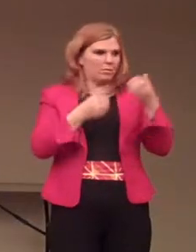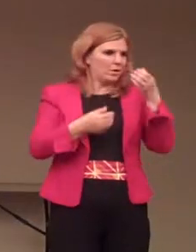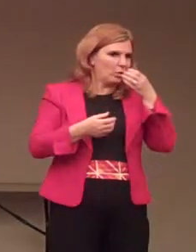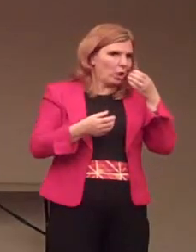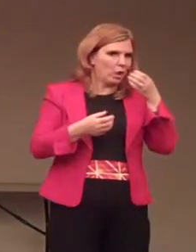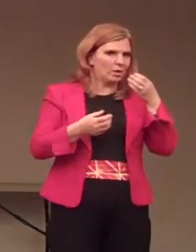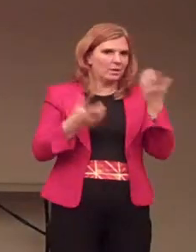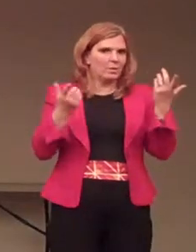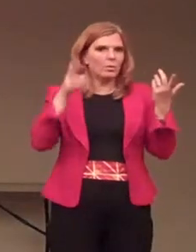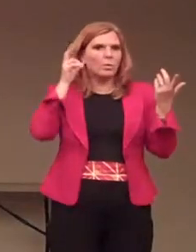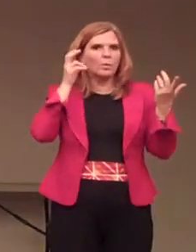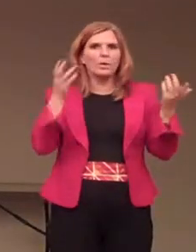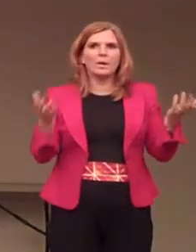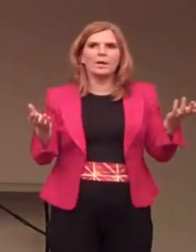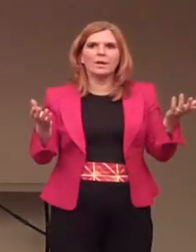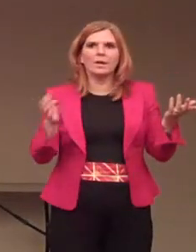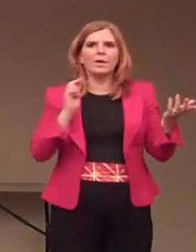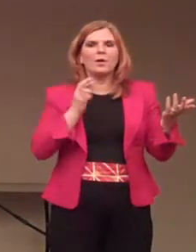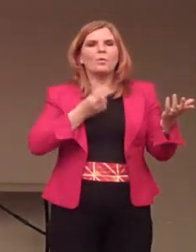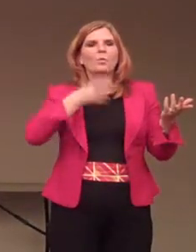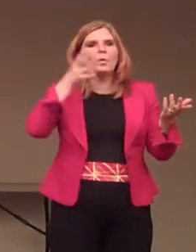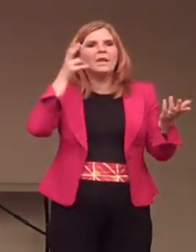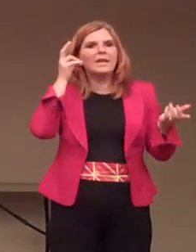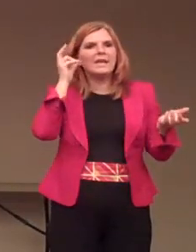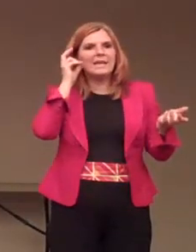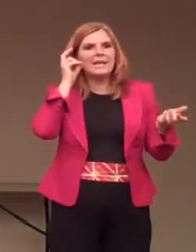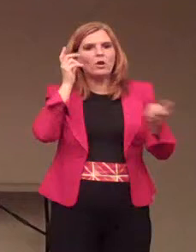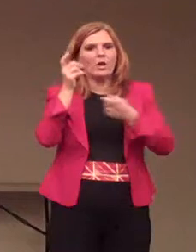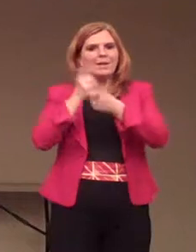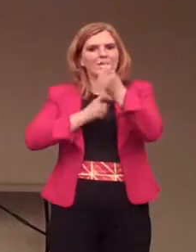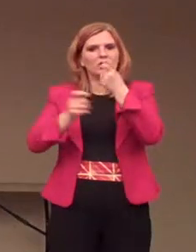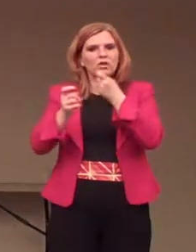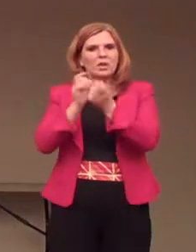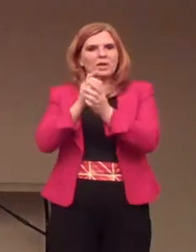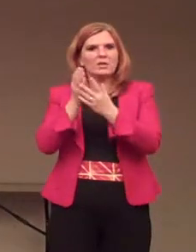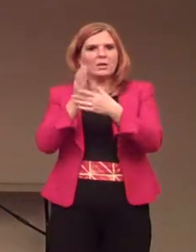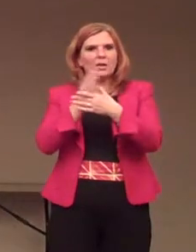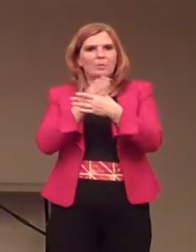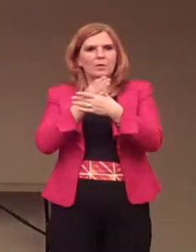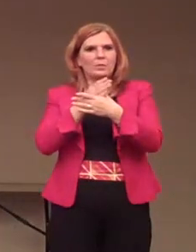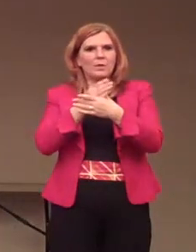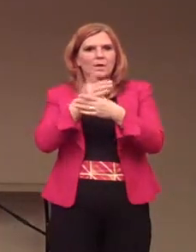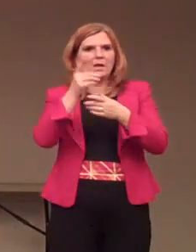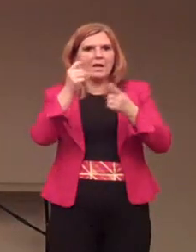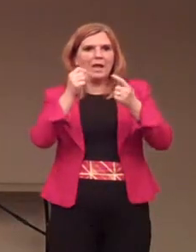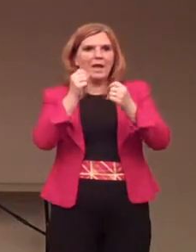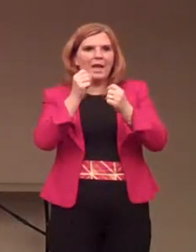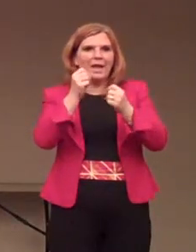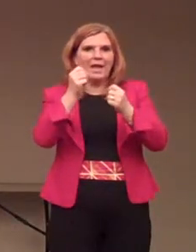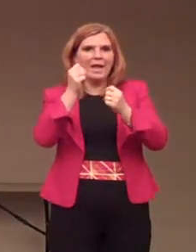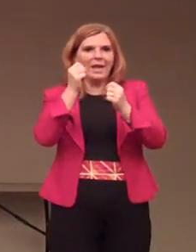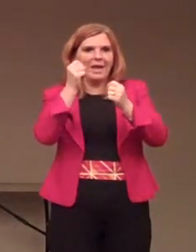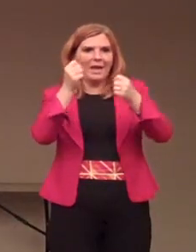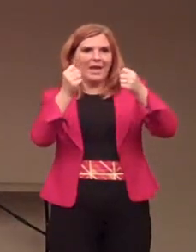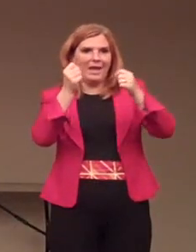And what do we pick up? We pick up an exchange between a truck driver